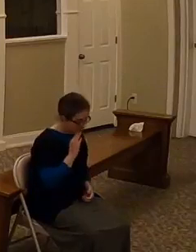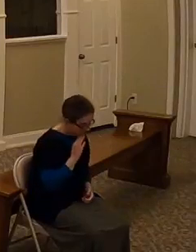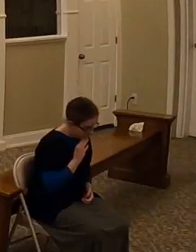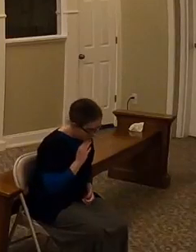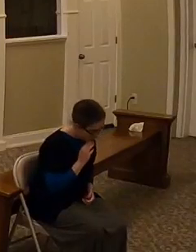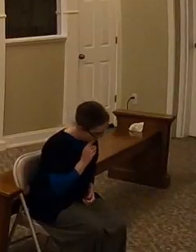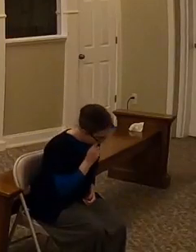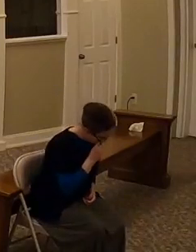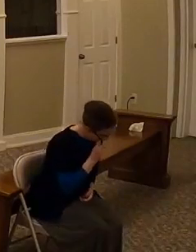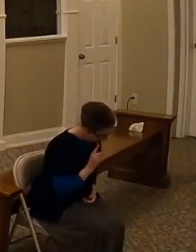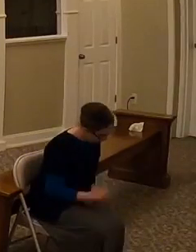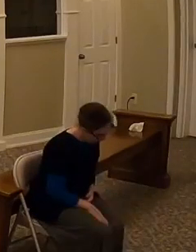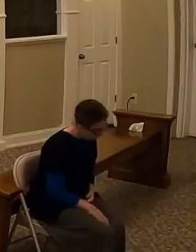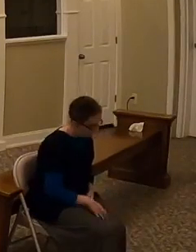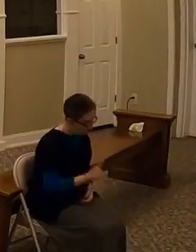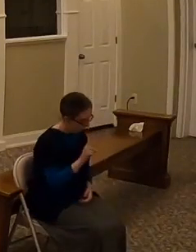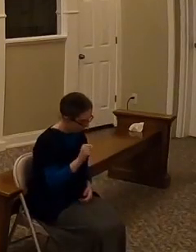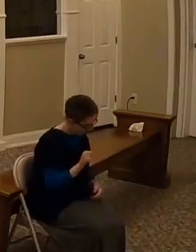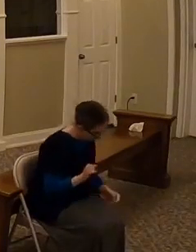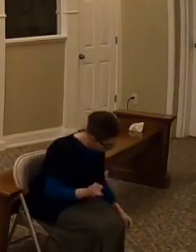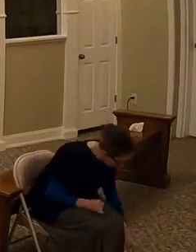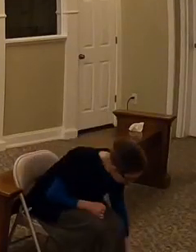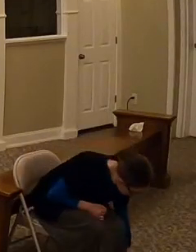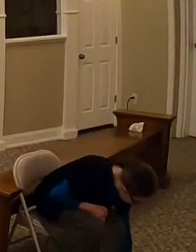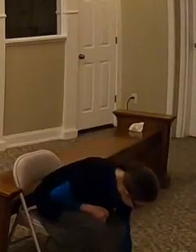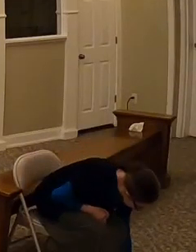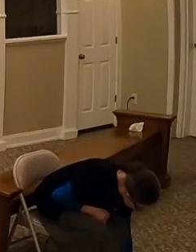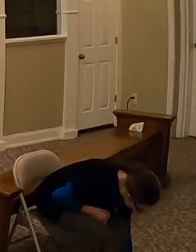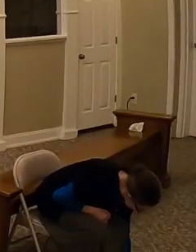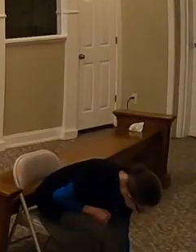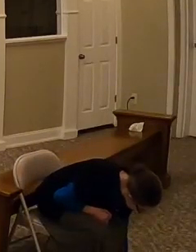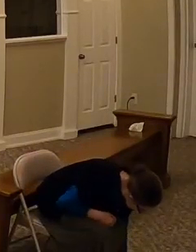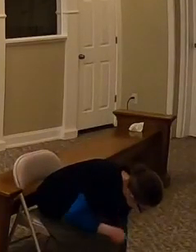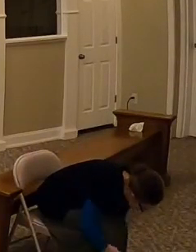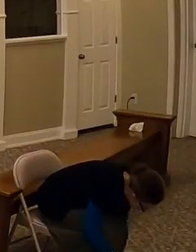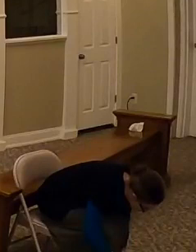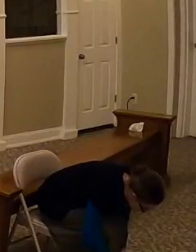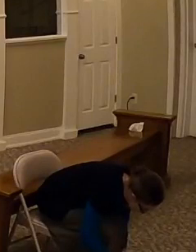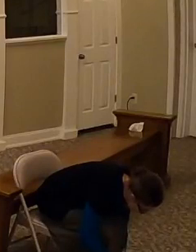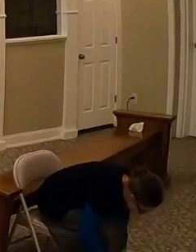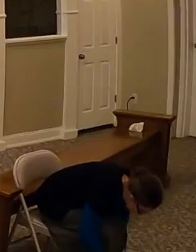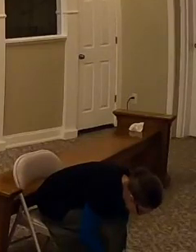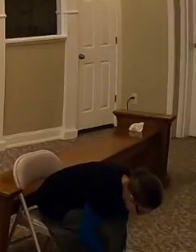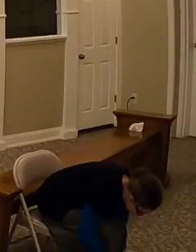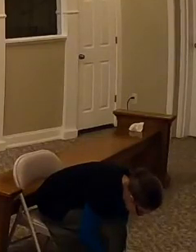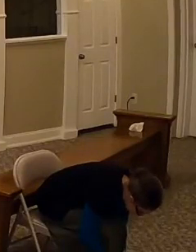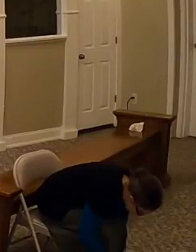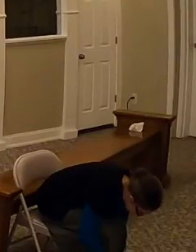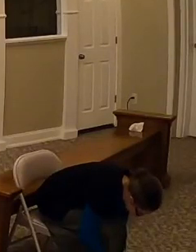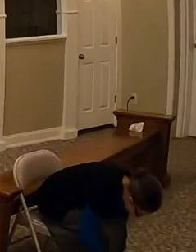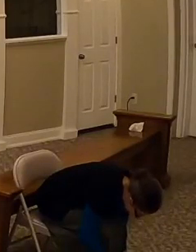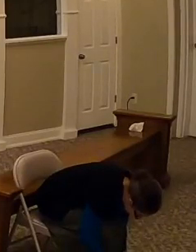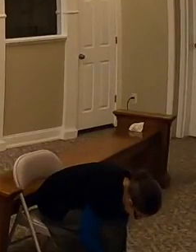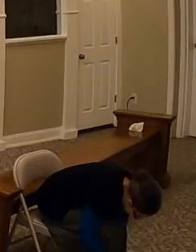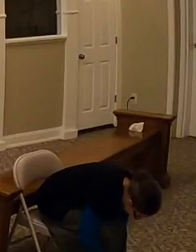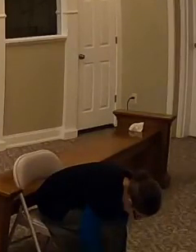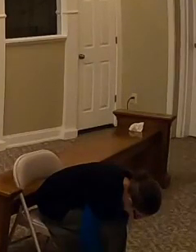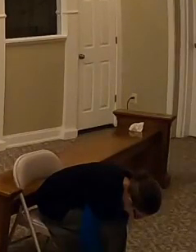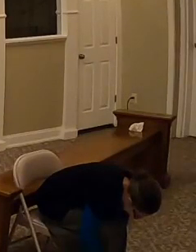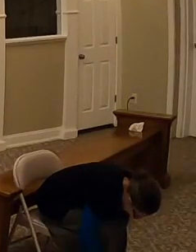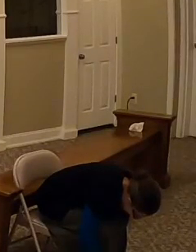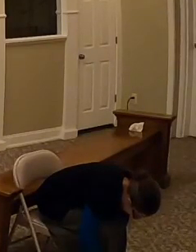two. 1 Timothy chapter 4, verses 7 through 16 said, but refuse profane and